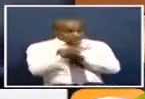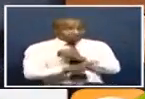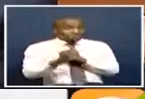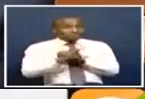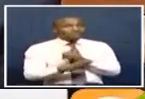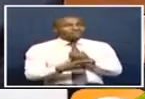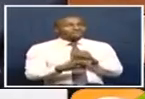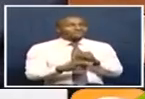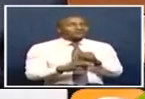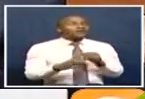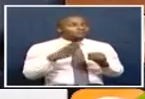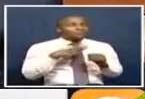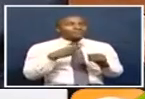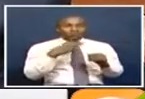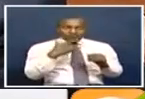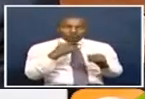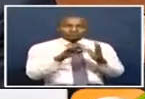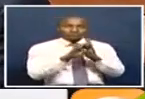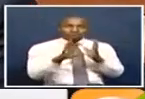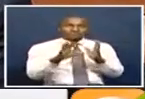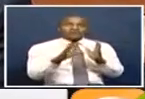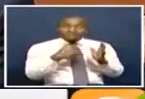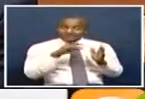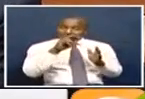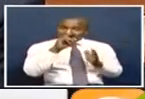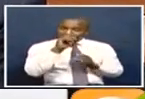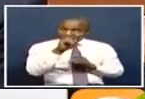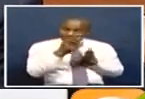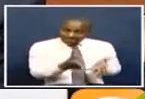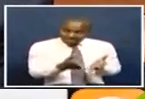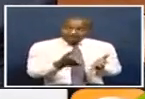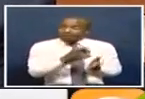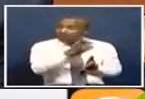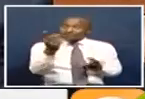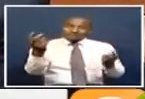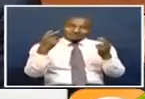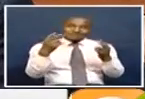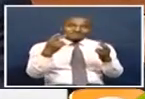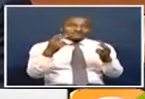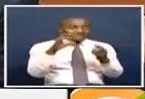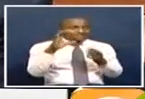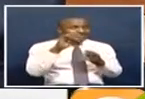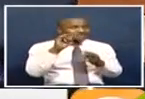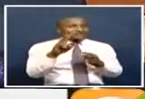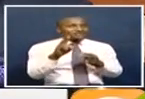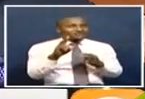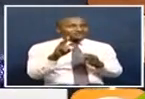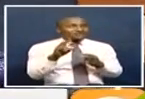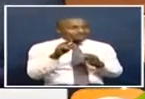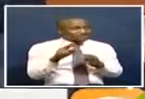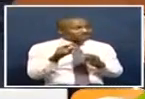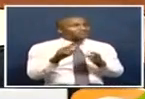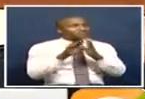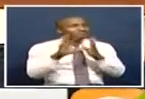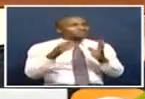popular people, and I want anybody to challenge me, I'm on a national television. Yes. This is citizen. Correct. Of Royal Media Service. Correct.